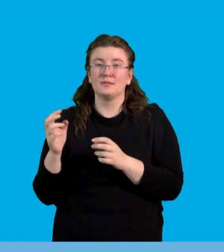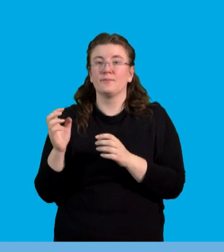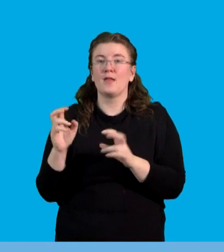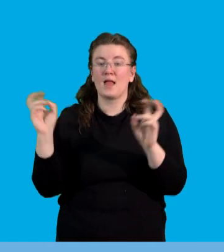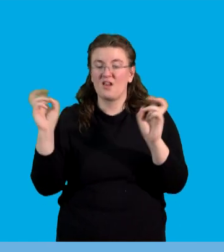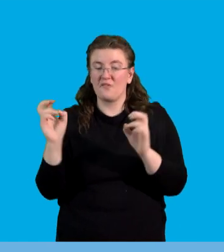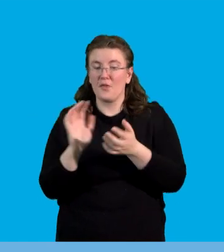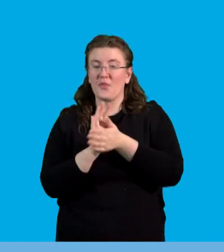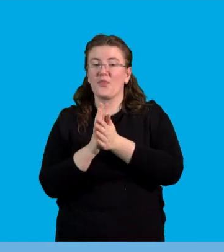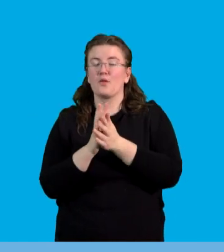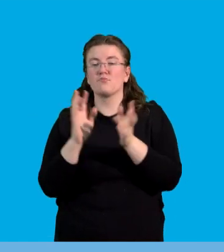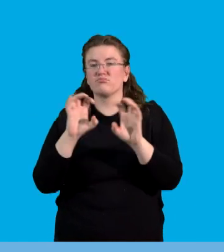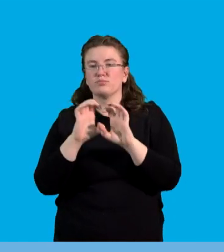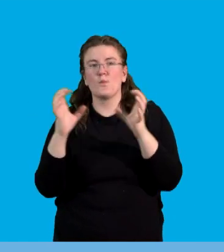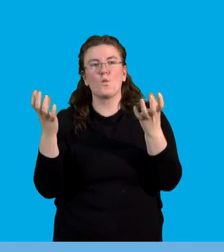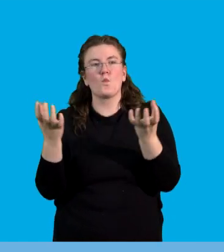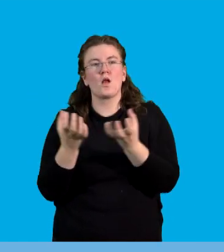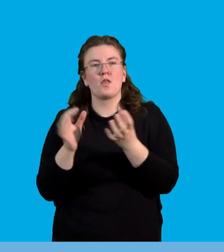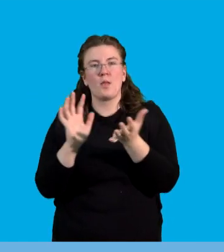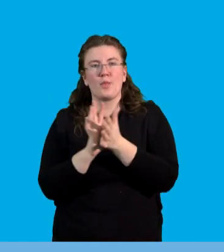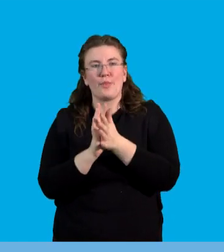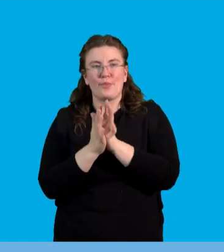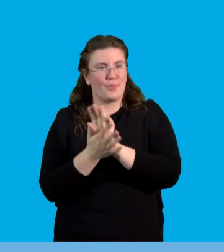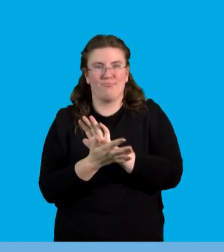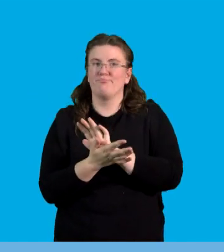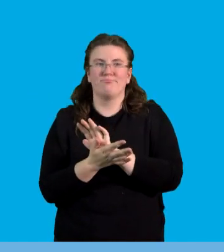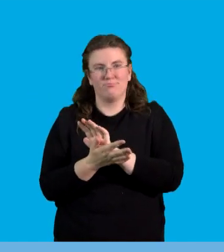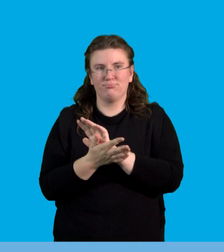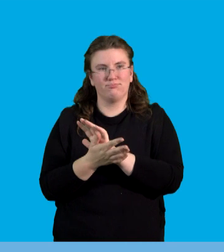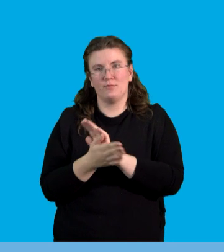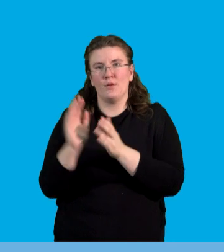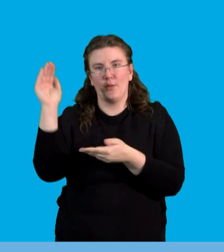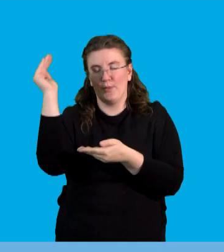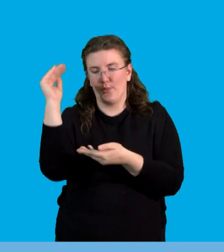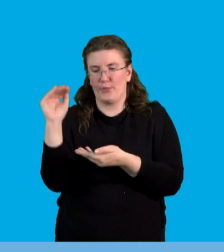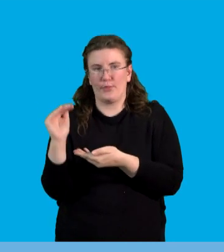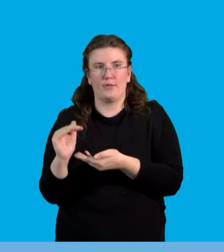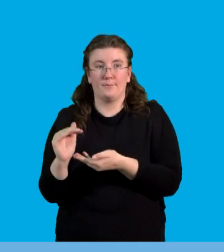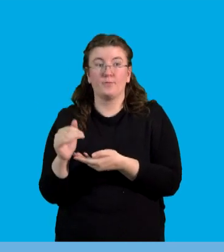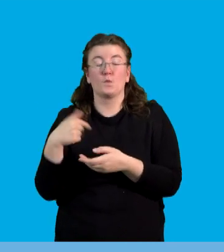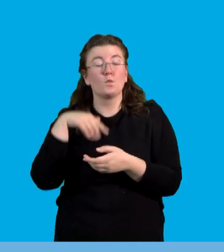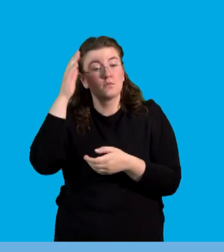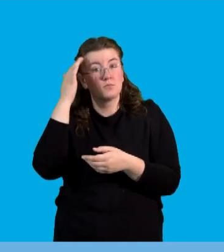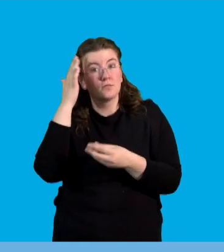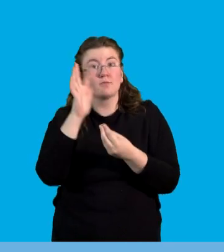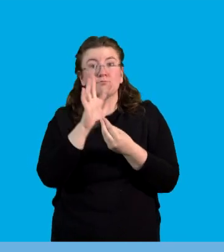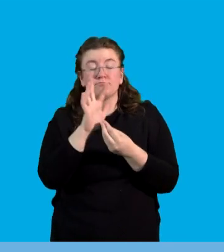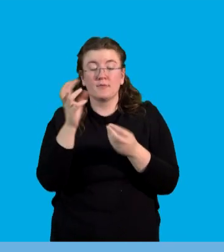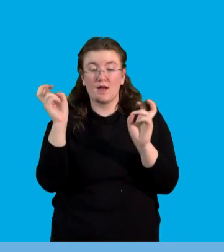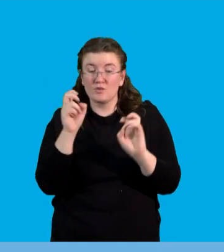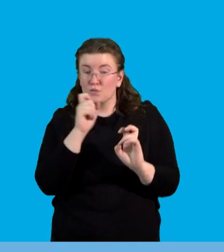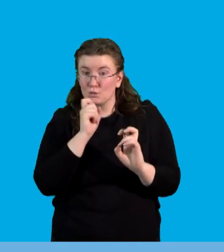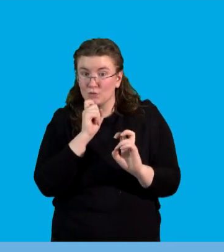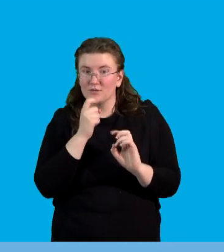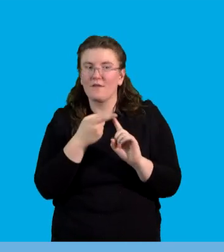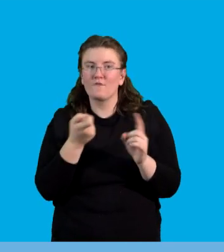the generation of electricity, we are using coal, and coal is causing the pollution. So therefore, when we are saving